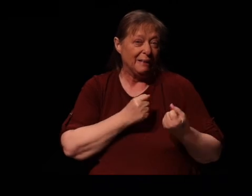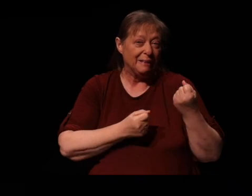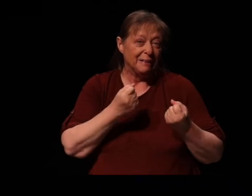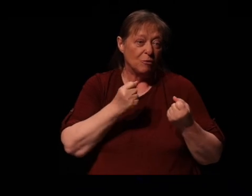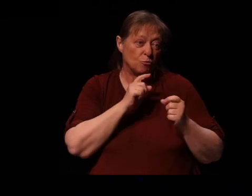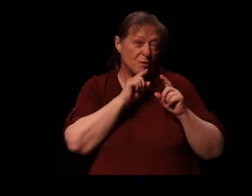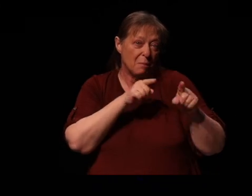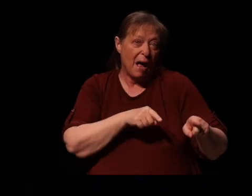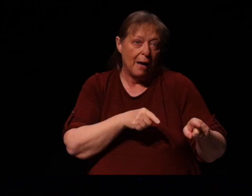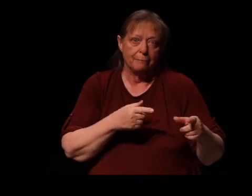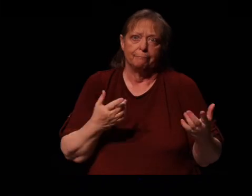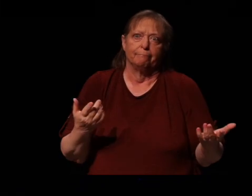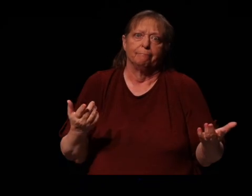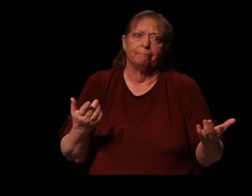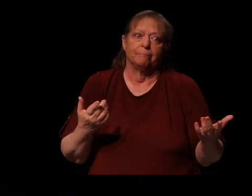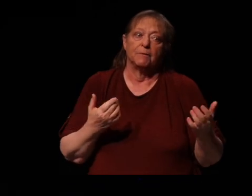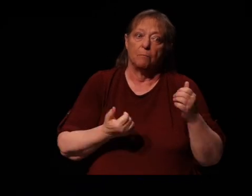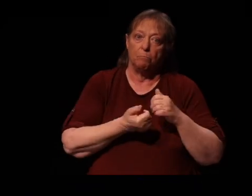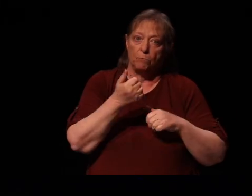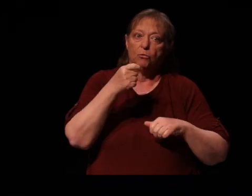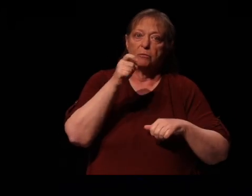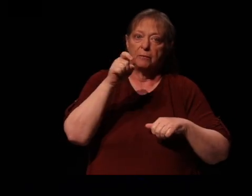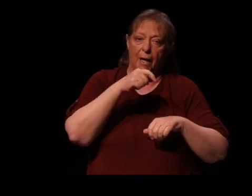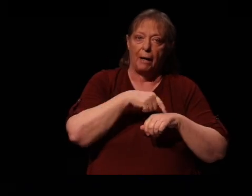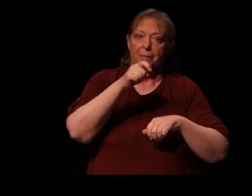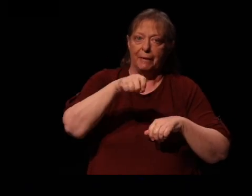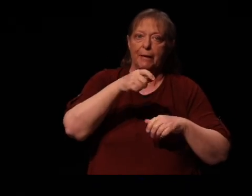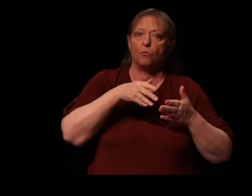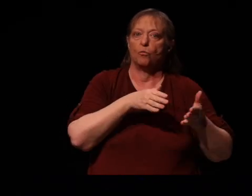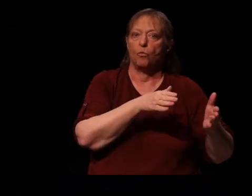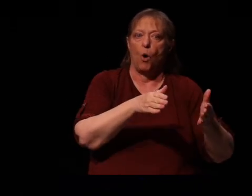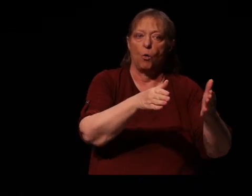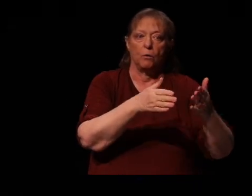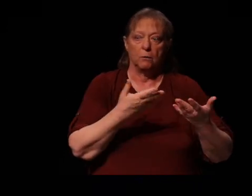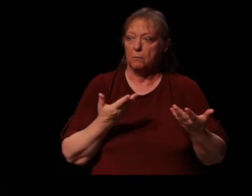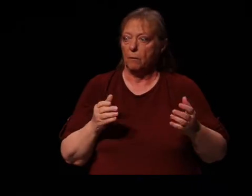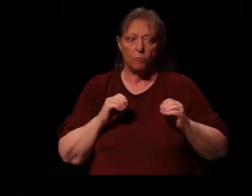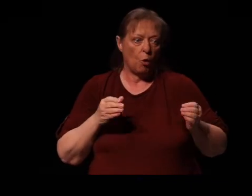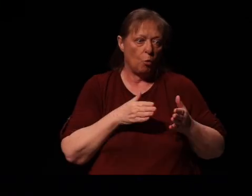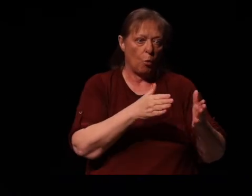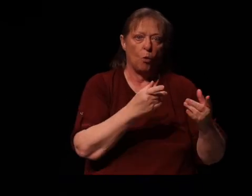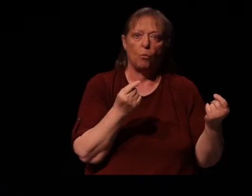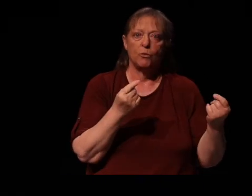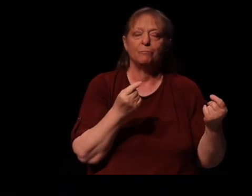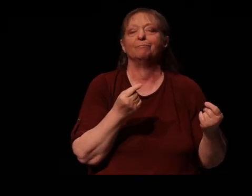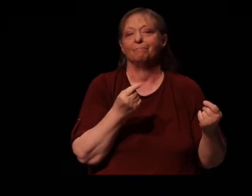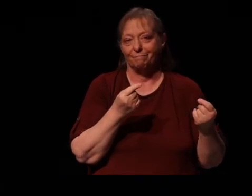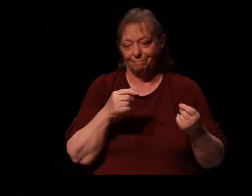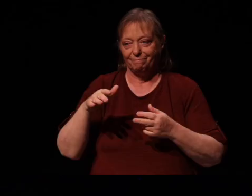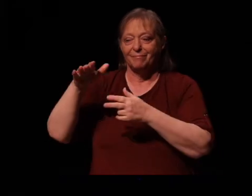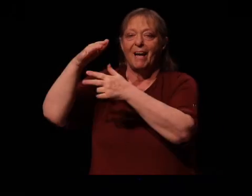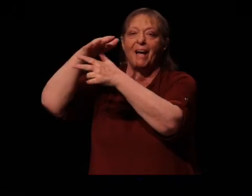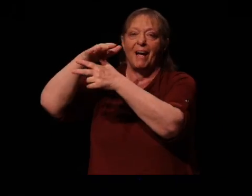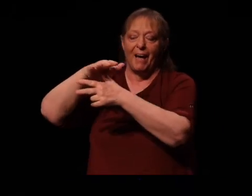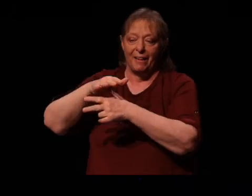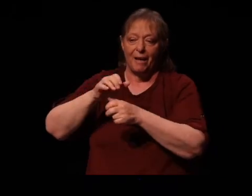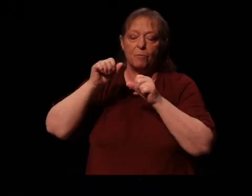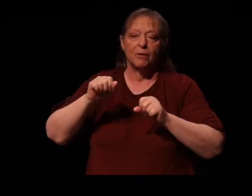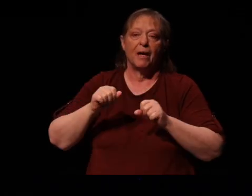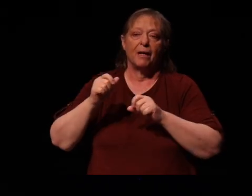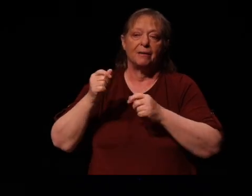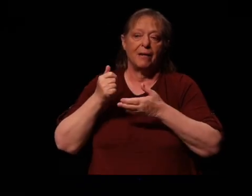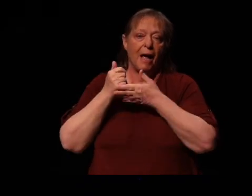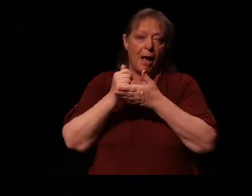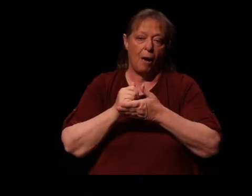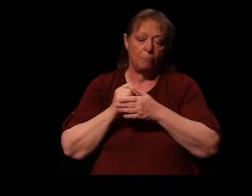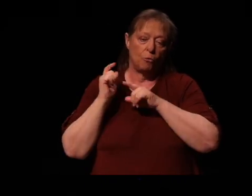police officers or things like that to respond, they normally respond on road. But what do you do when there is no road? Well, a helicopter